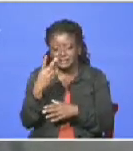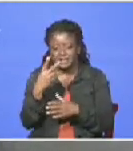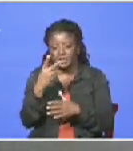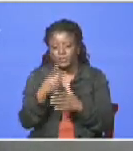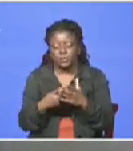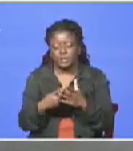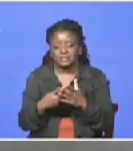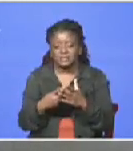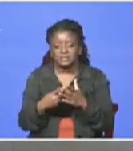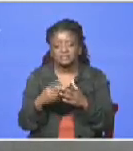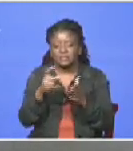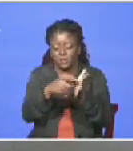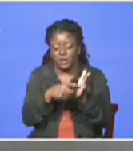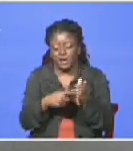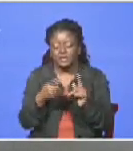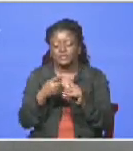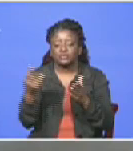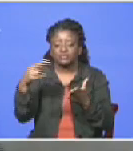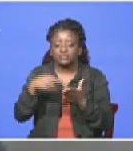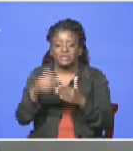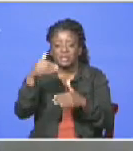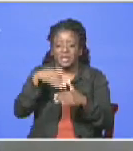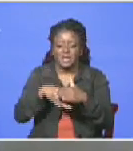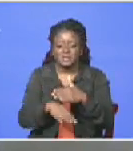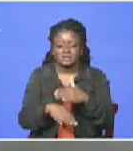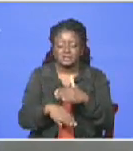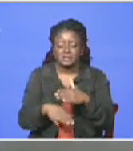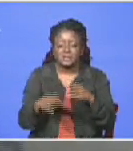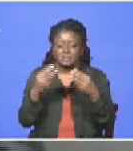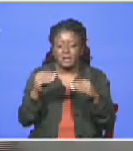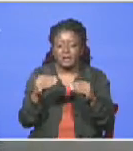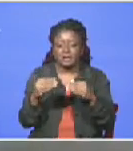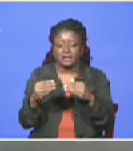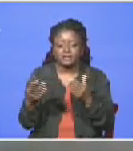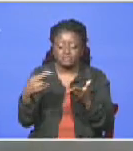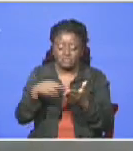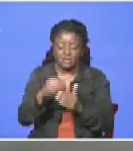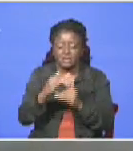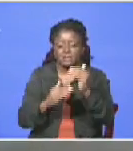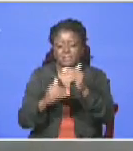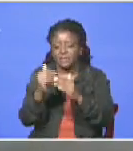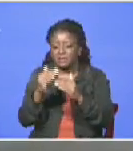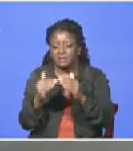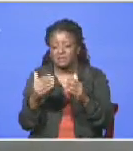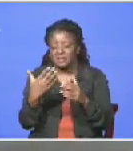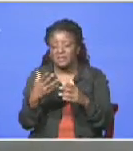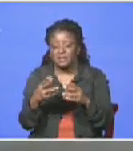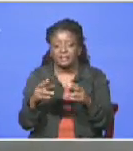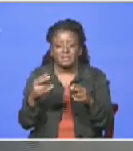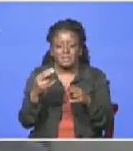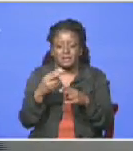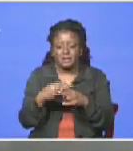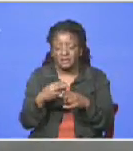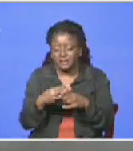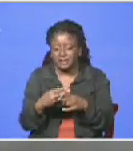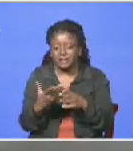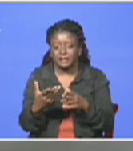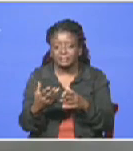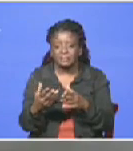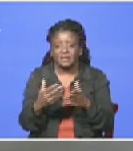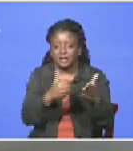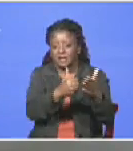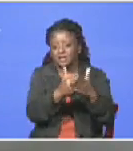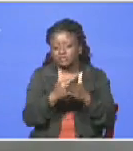to re-enter the market, build their brand back, attract customers back. You know, they'll have to evaluate